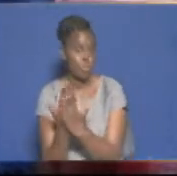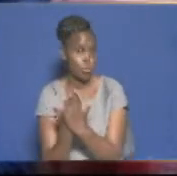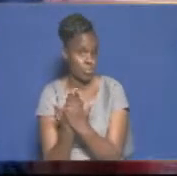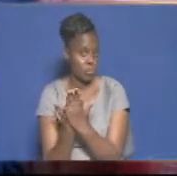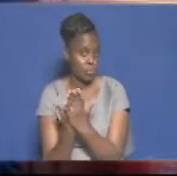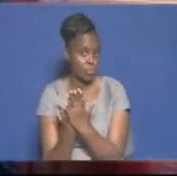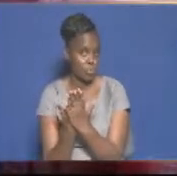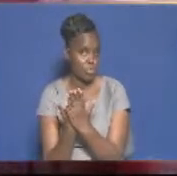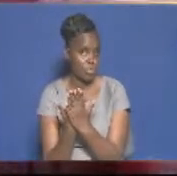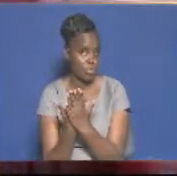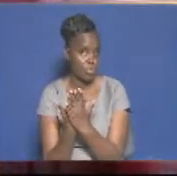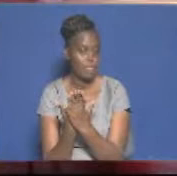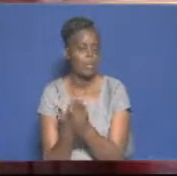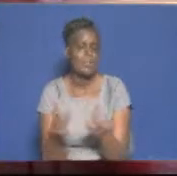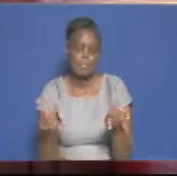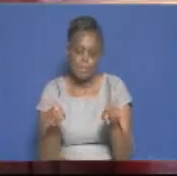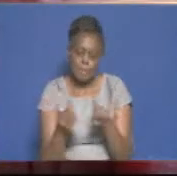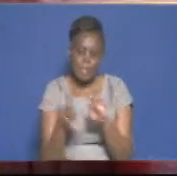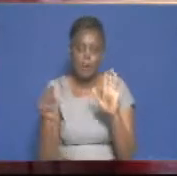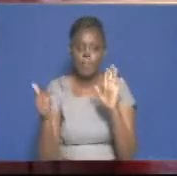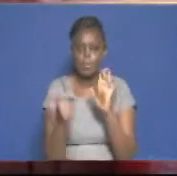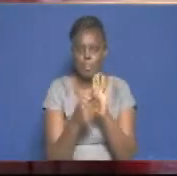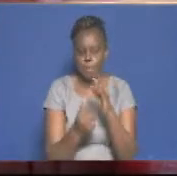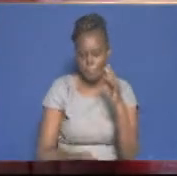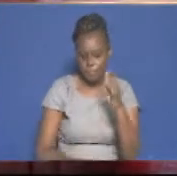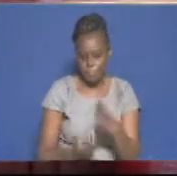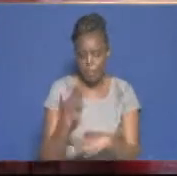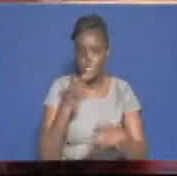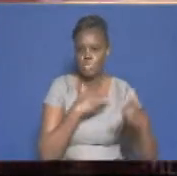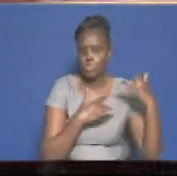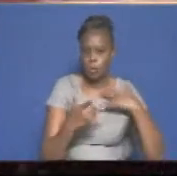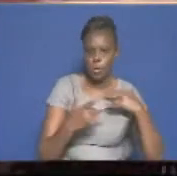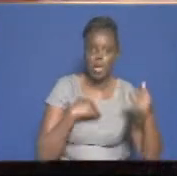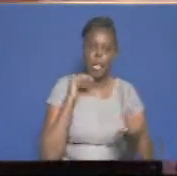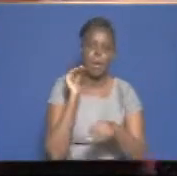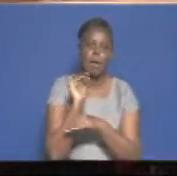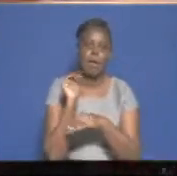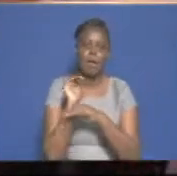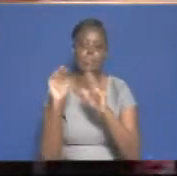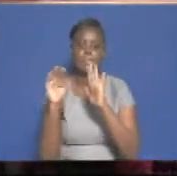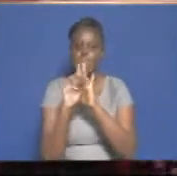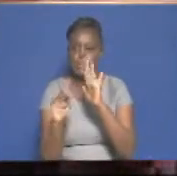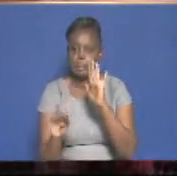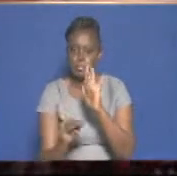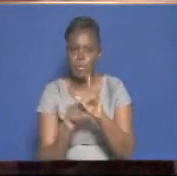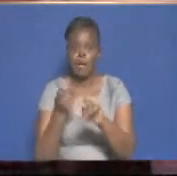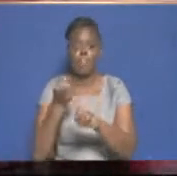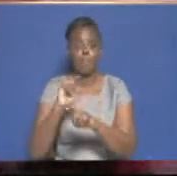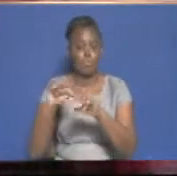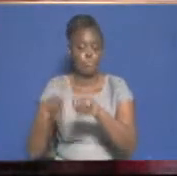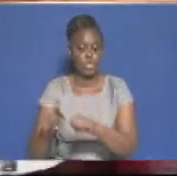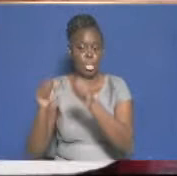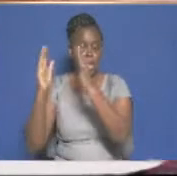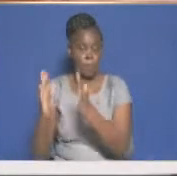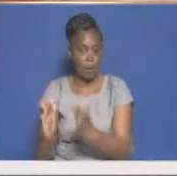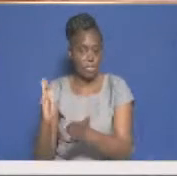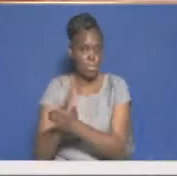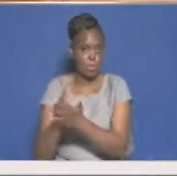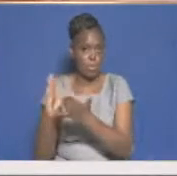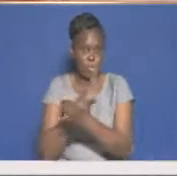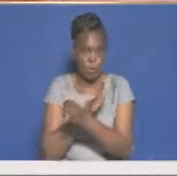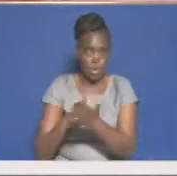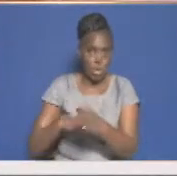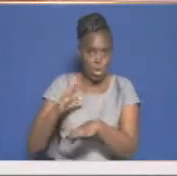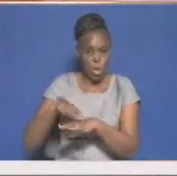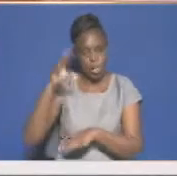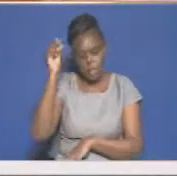it is therefore on this account of the aforementioned concern that I seek for a statement from the chairperson of the Departmental Committee